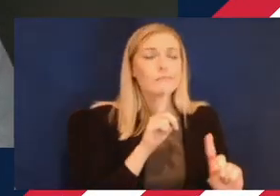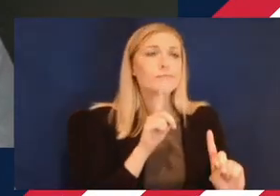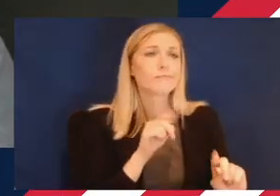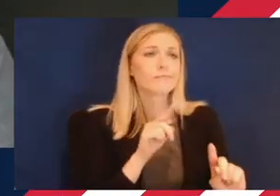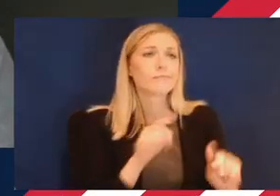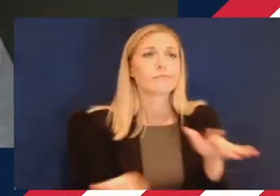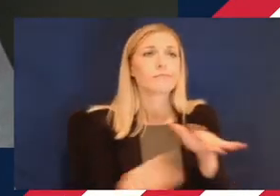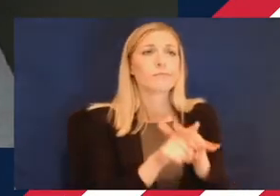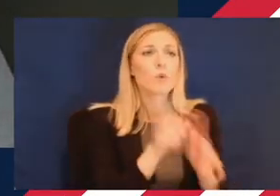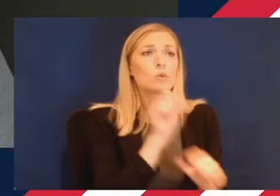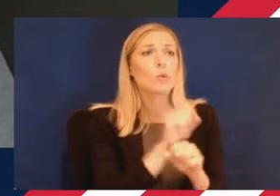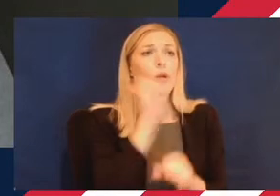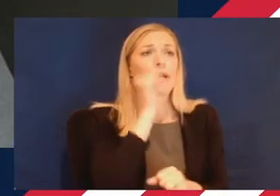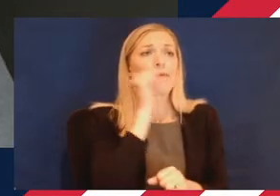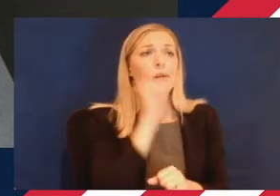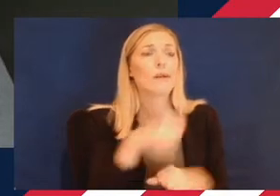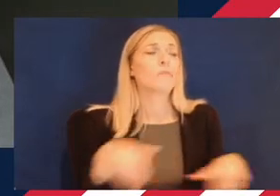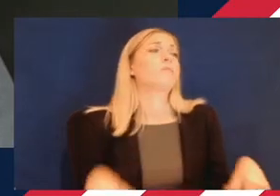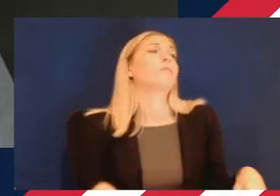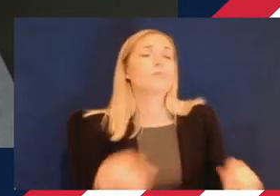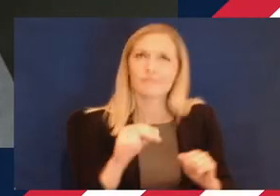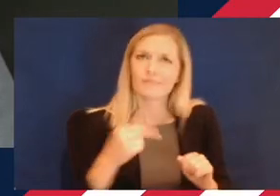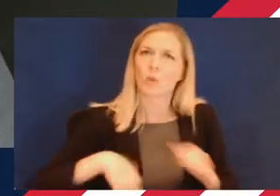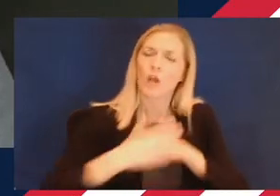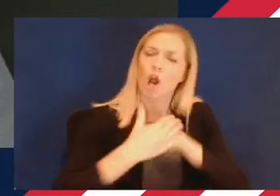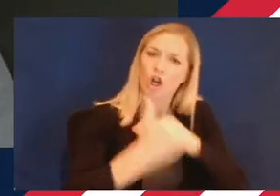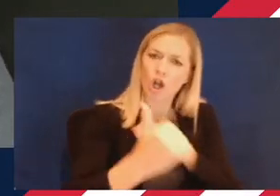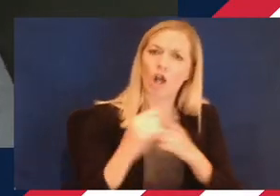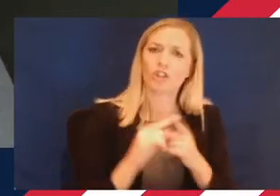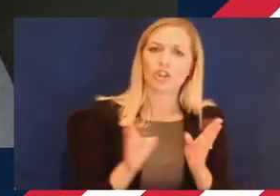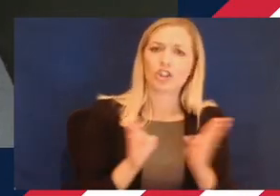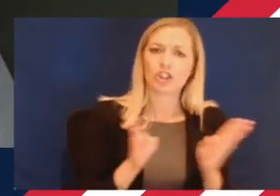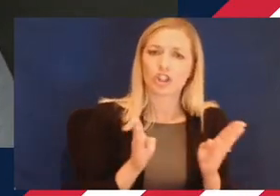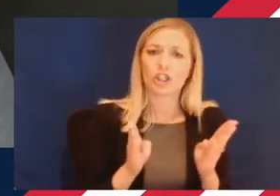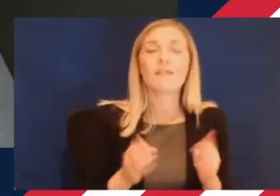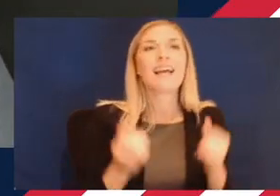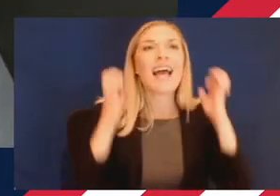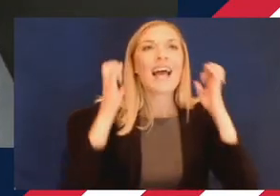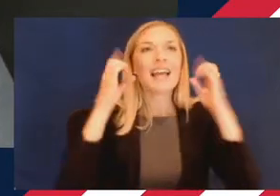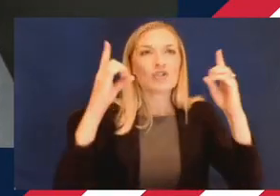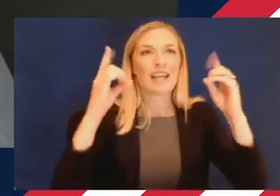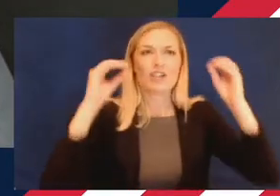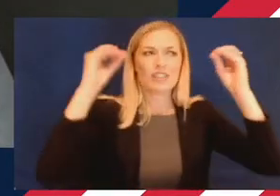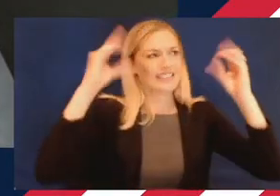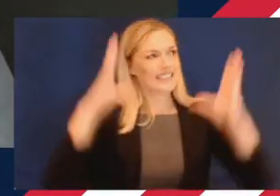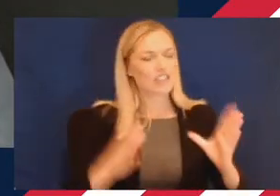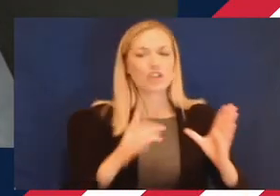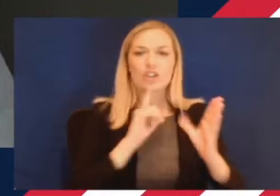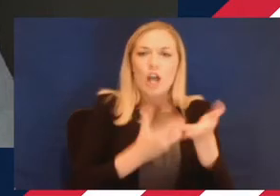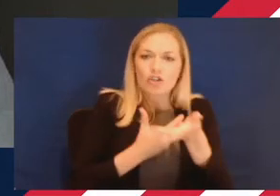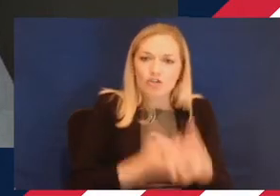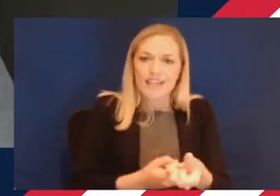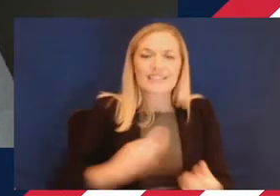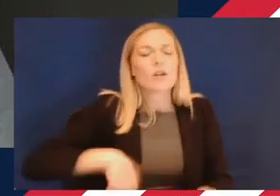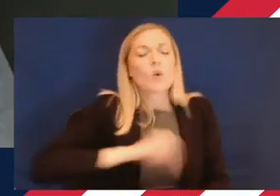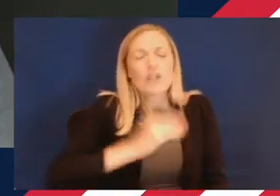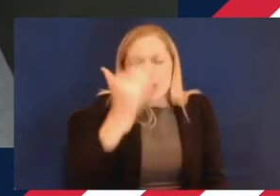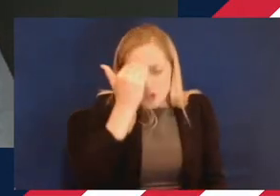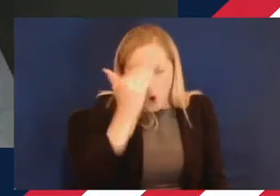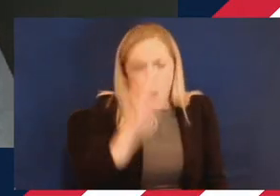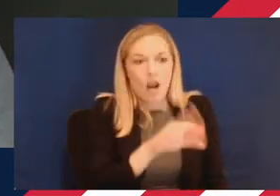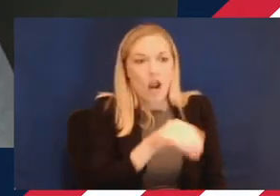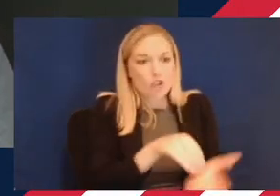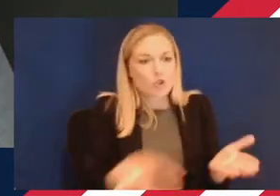today's society, educators are the most trusted professionals in their field. And we know our students by name, we know what students need, our input